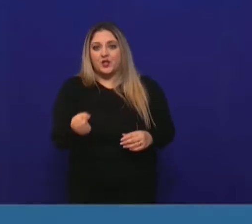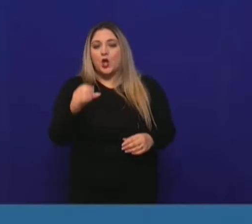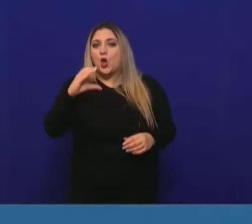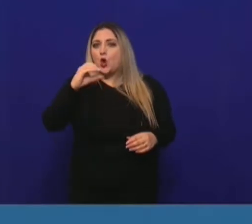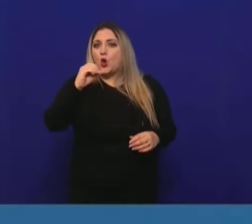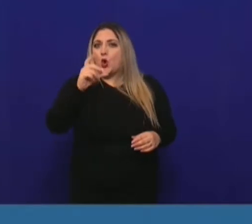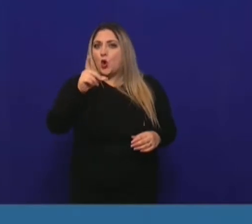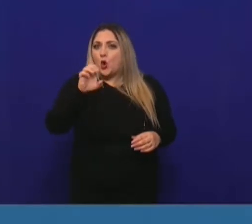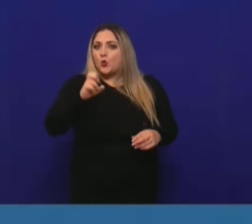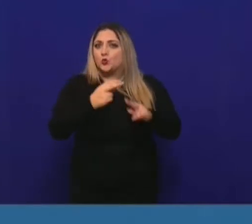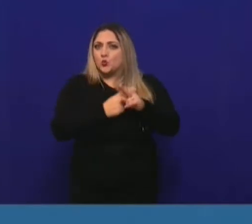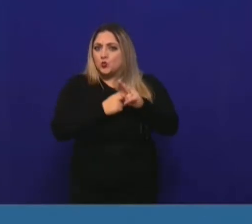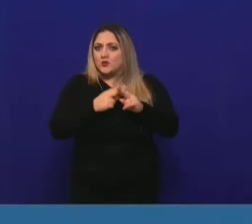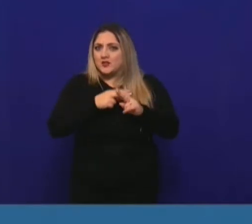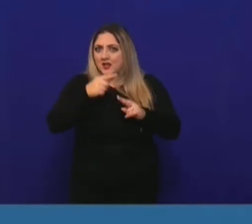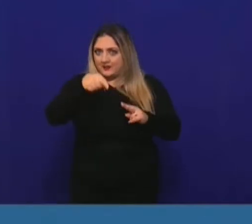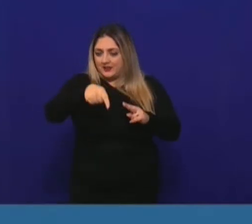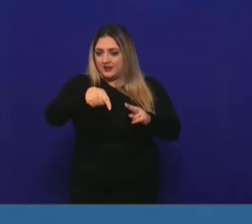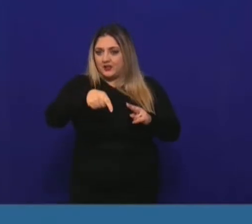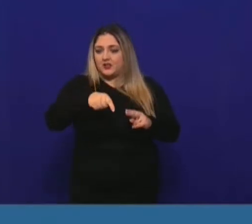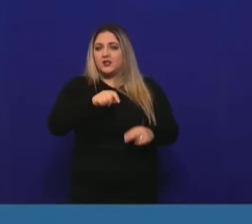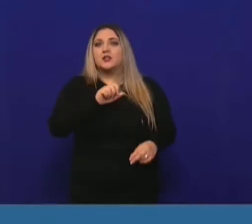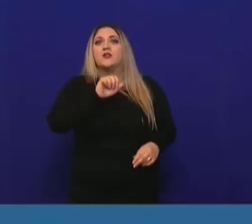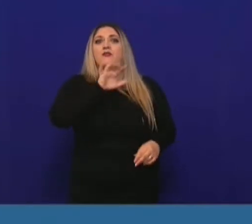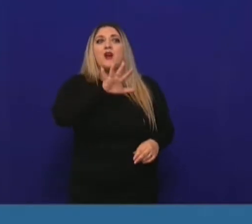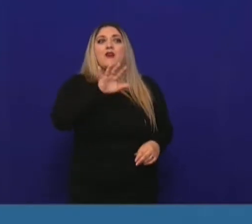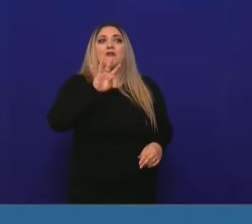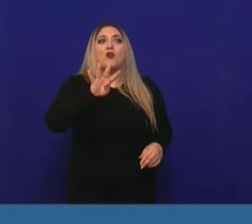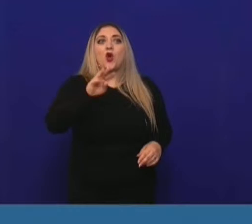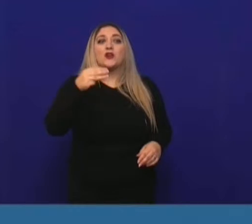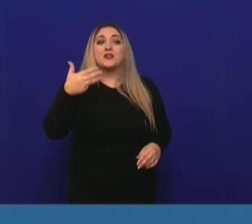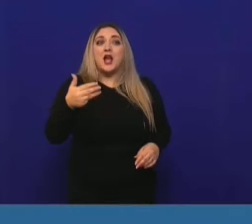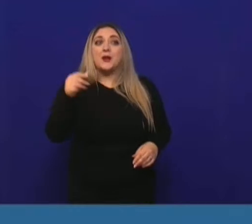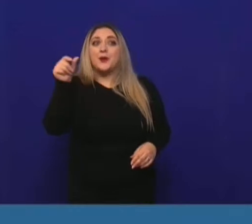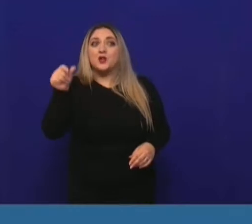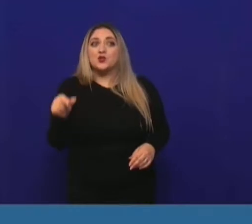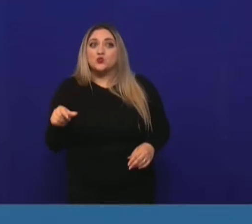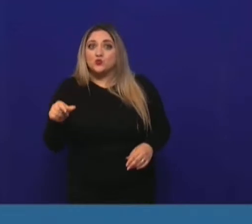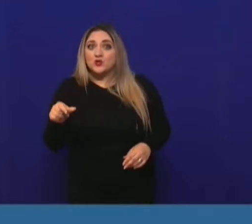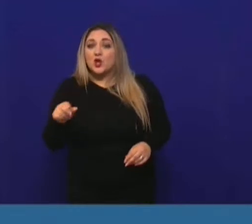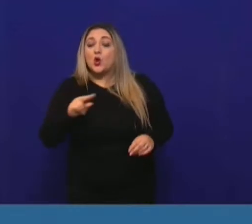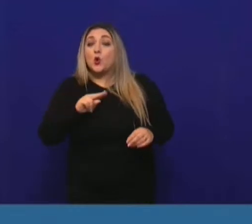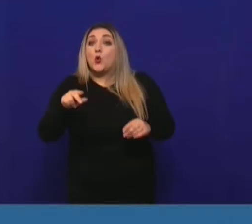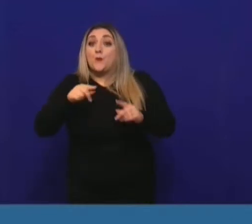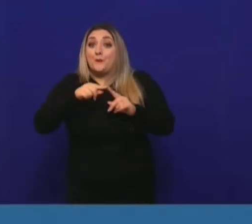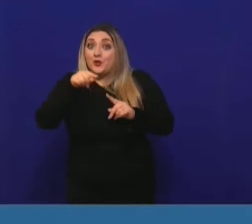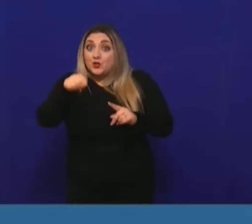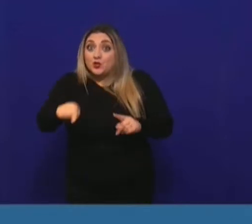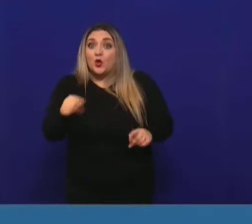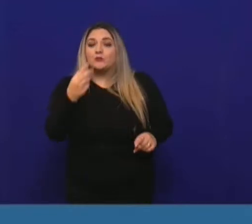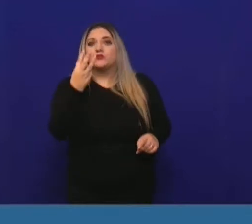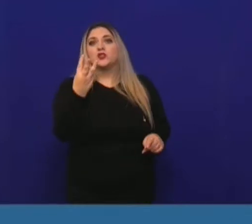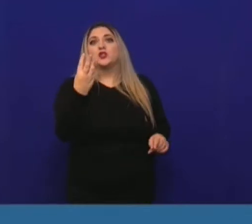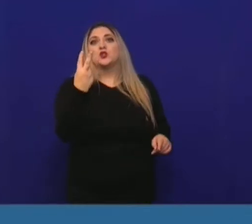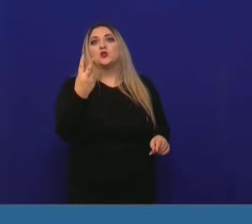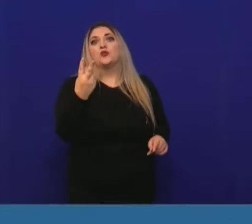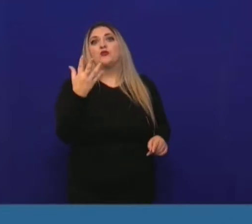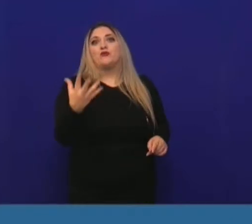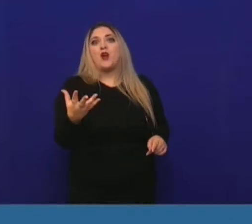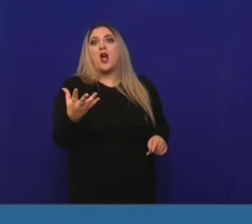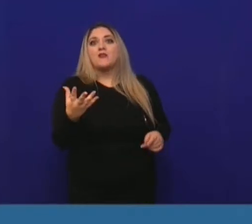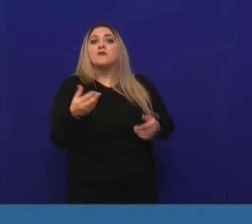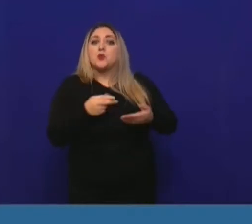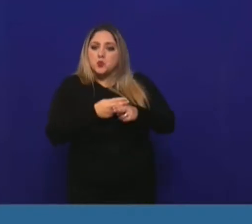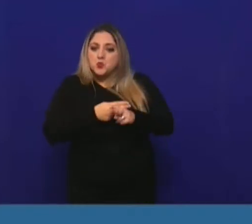lil 549 persons li kienu pożittivi u minn dawn 325 fil-fatt daħlu il-code fl-app